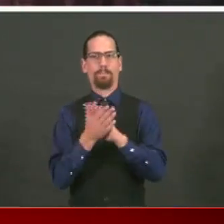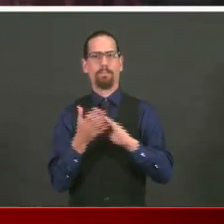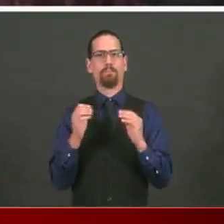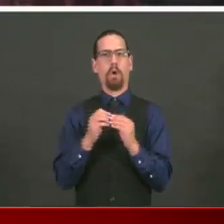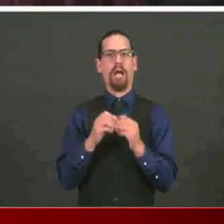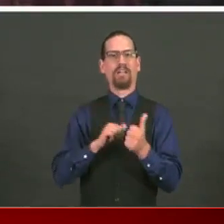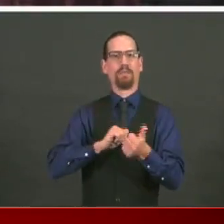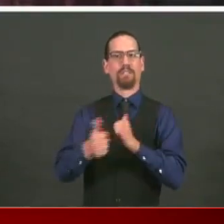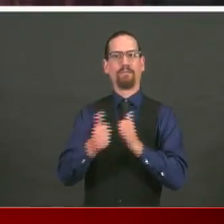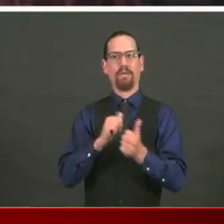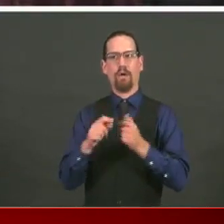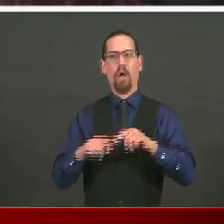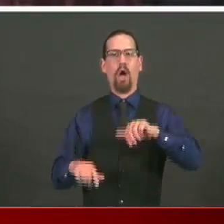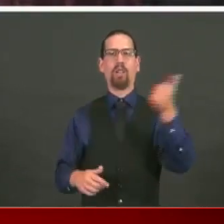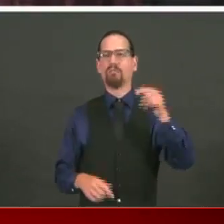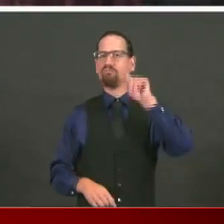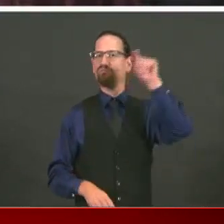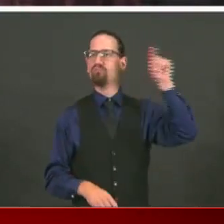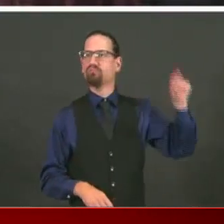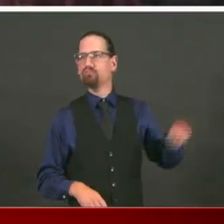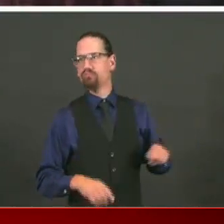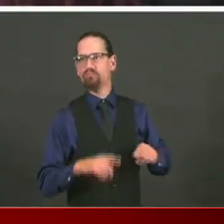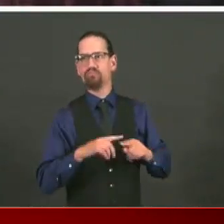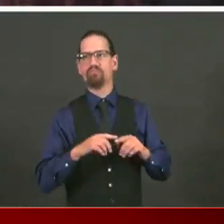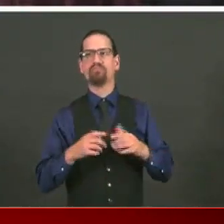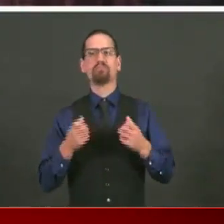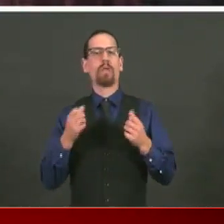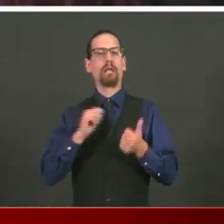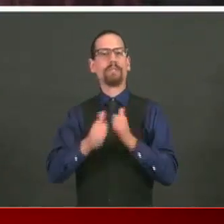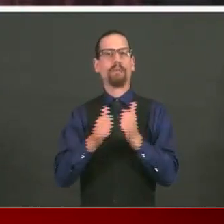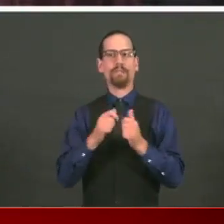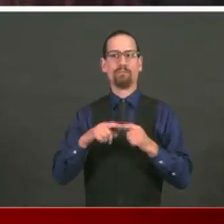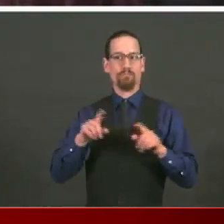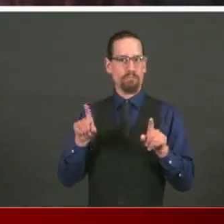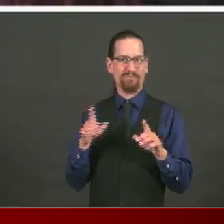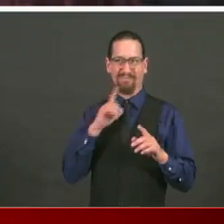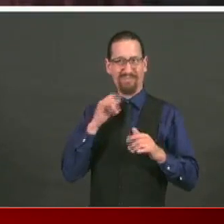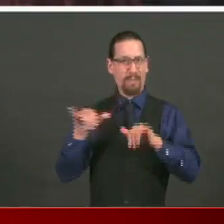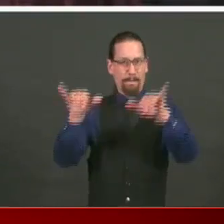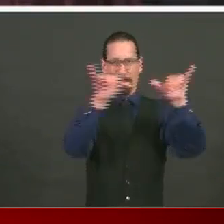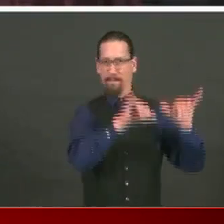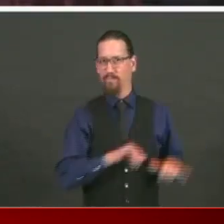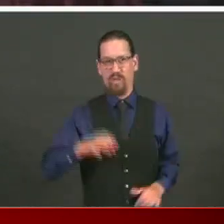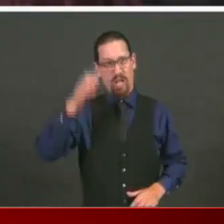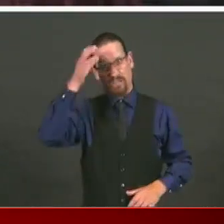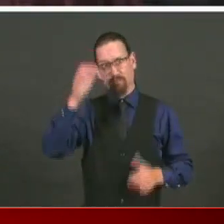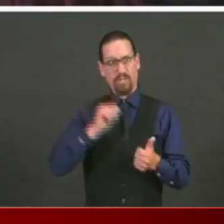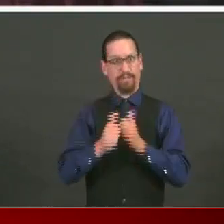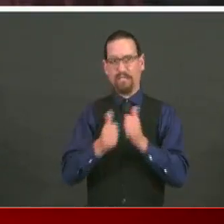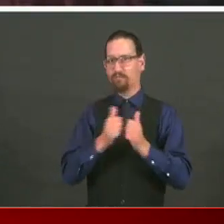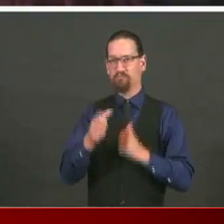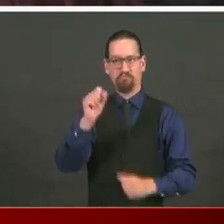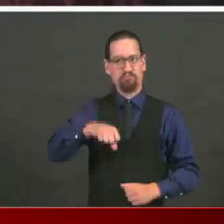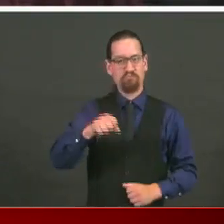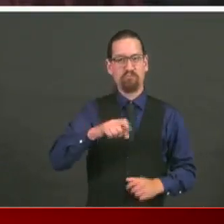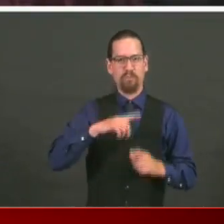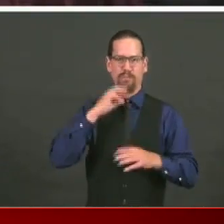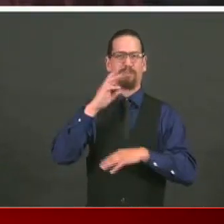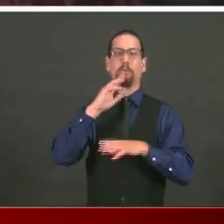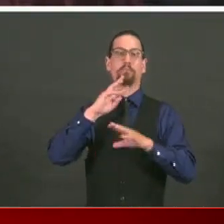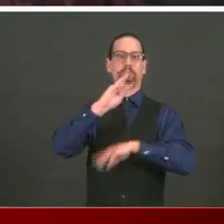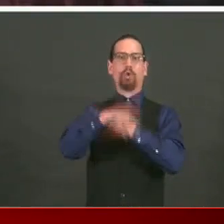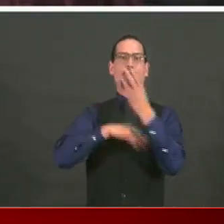trying to compete with us on exactly the same terms? So, yes, the world may be more amenable to, say, work from